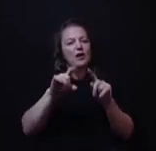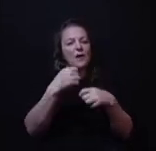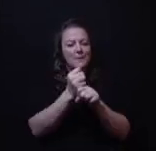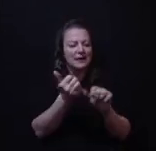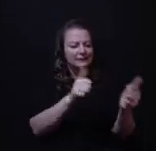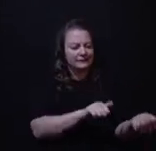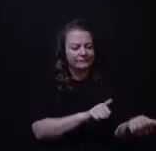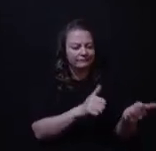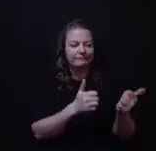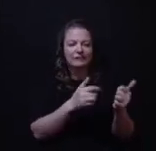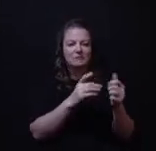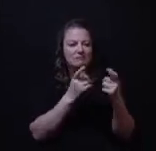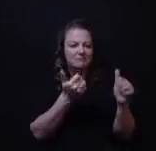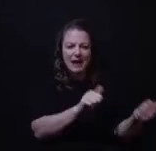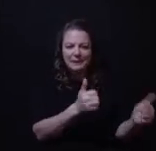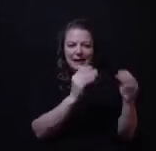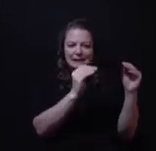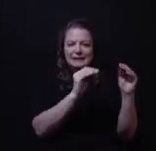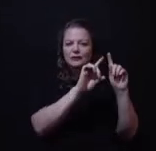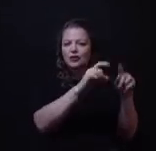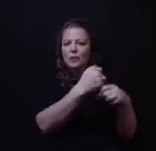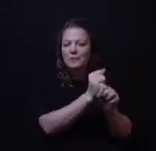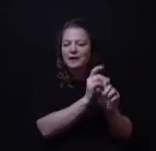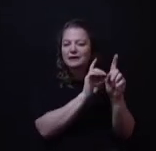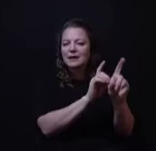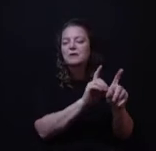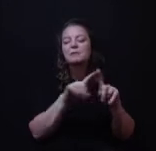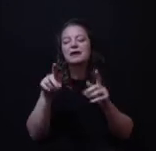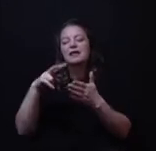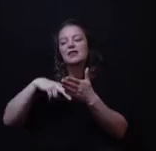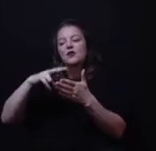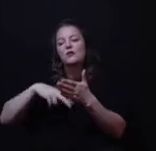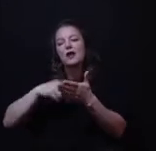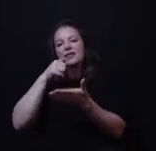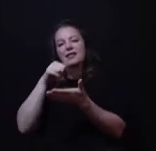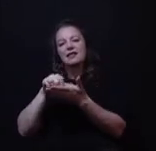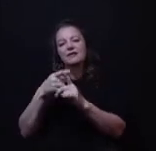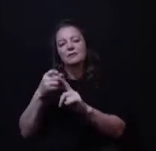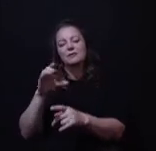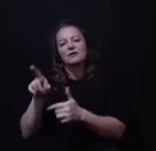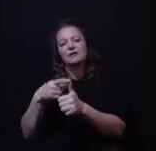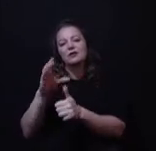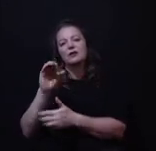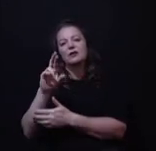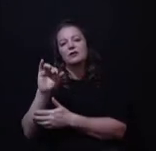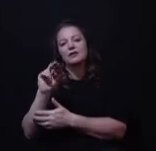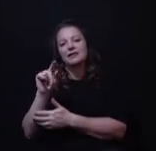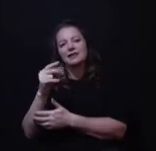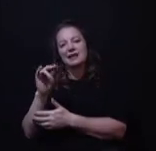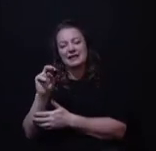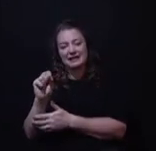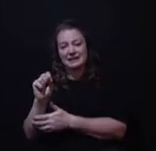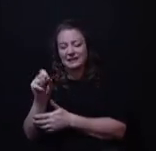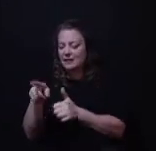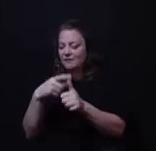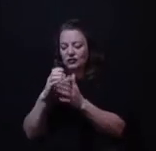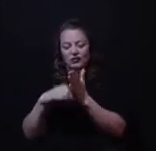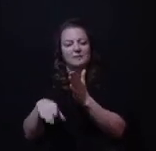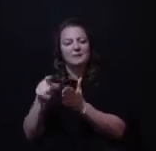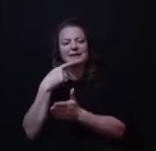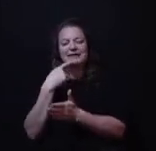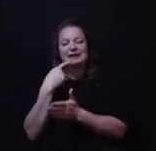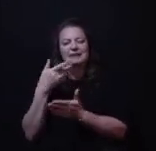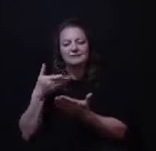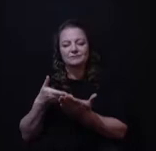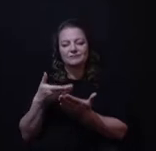and teach. But then I read a letter like what Paul wrote to the Corinthians, where in the first chapter, before he can even get out of the first chapter, he says